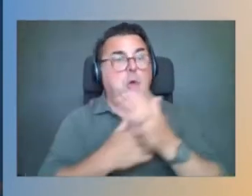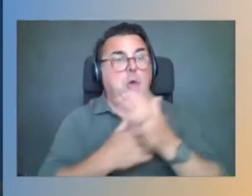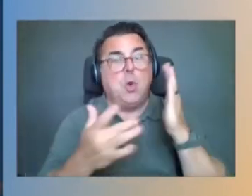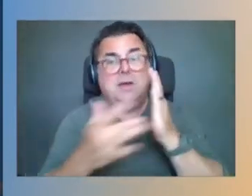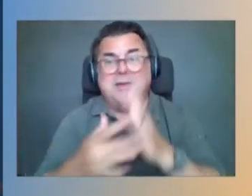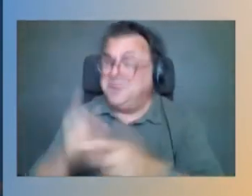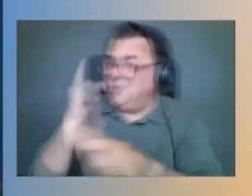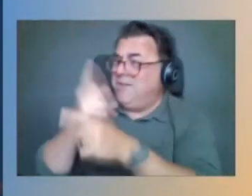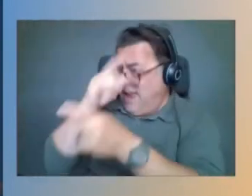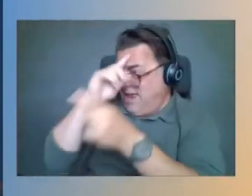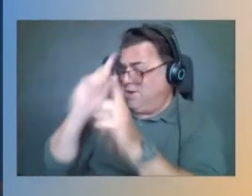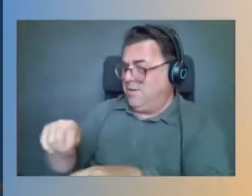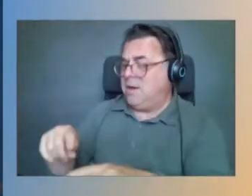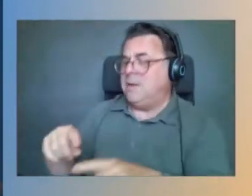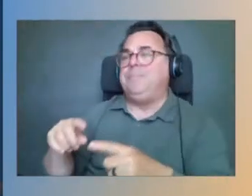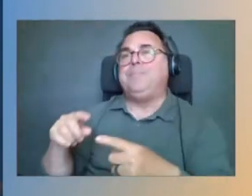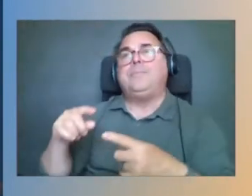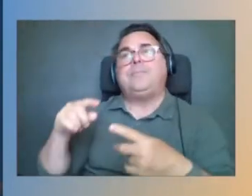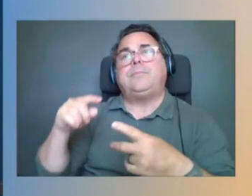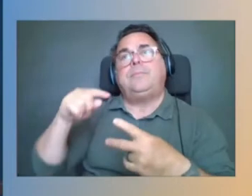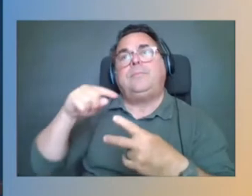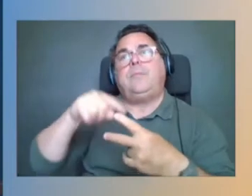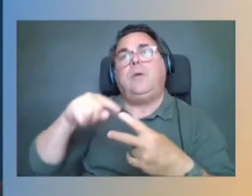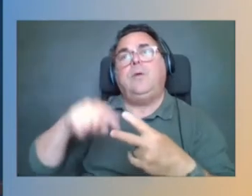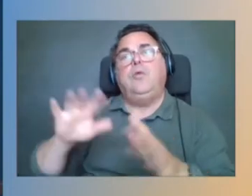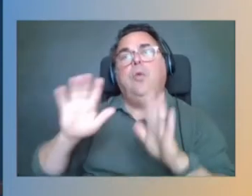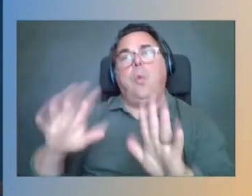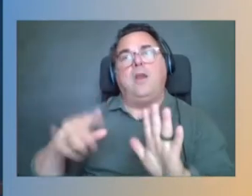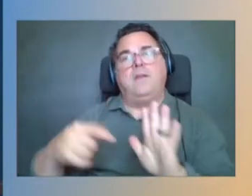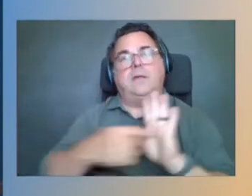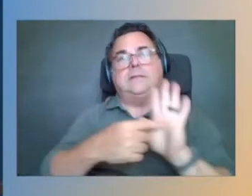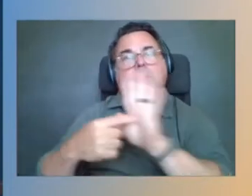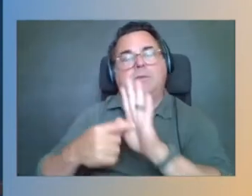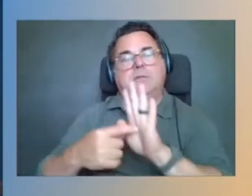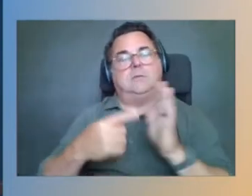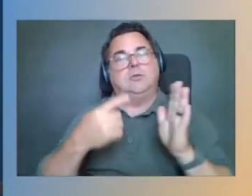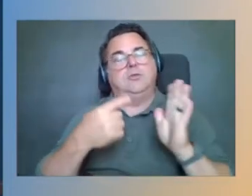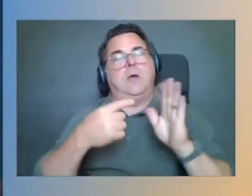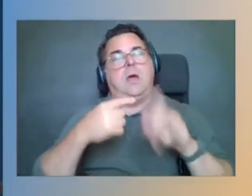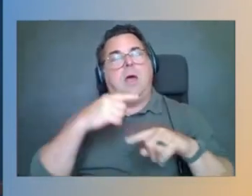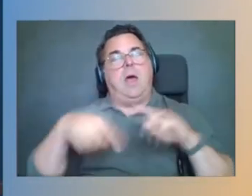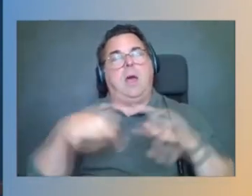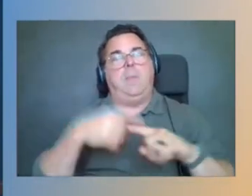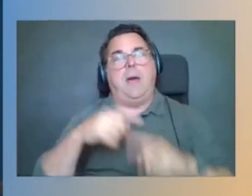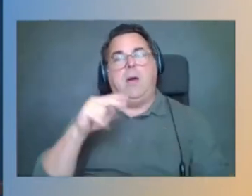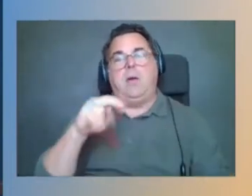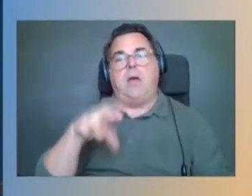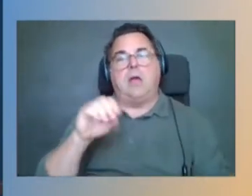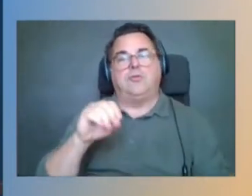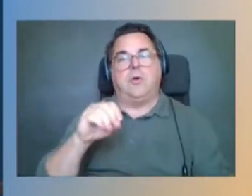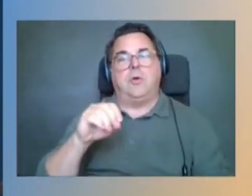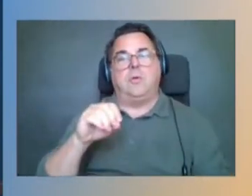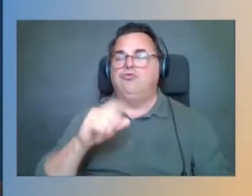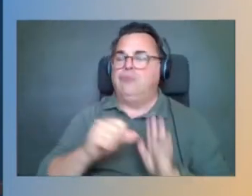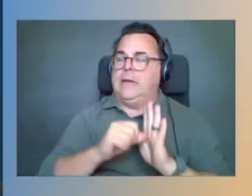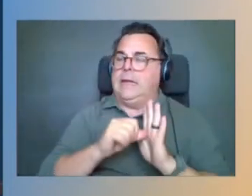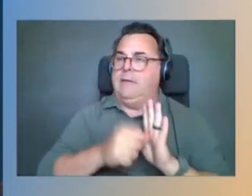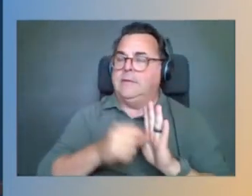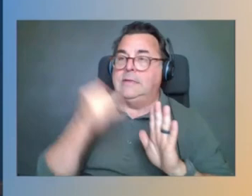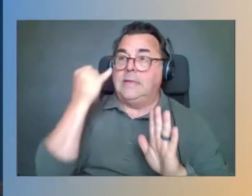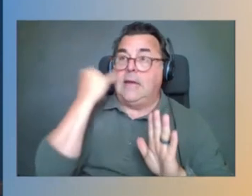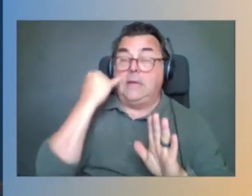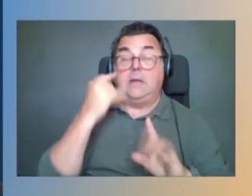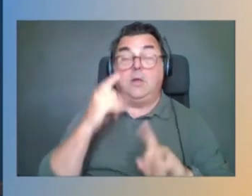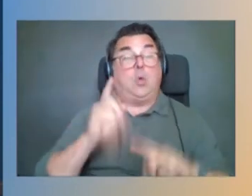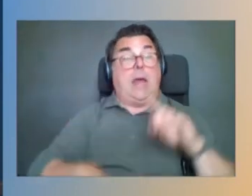I think there's two great features of Nitro to call out that really highlight the idea that you couldn't build this in your data